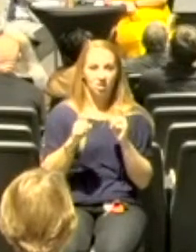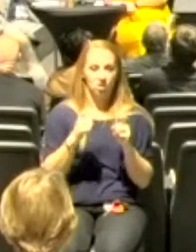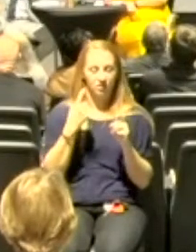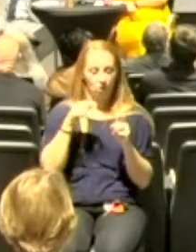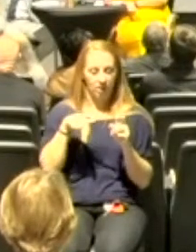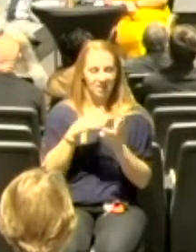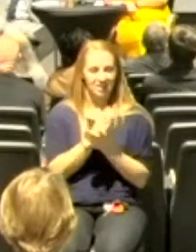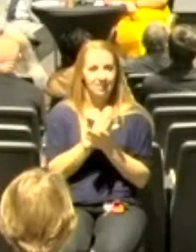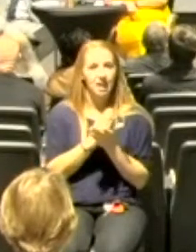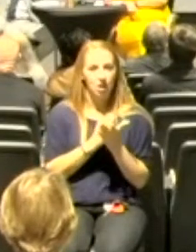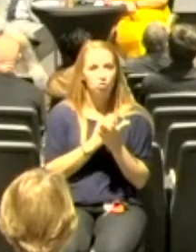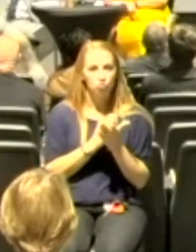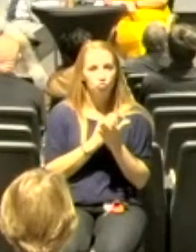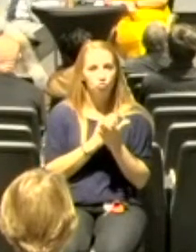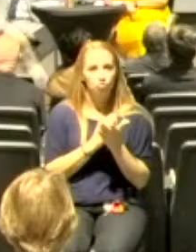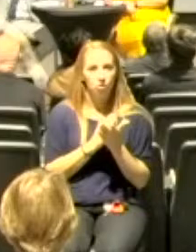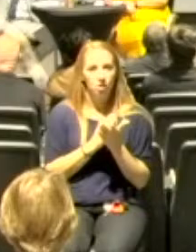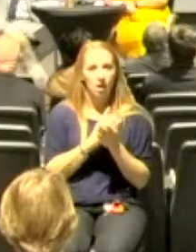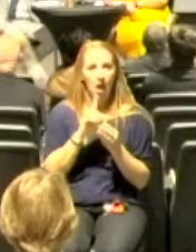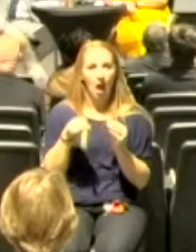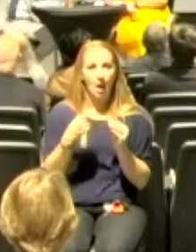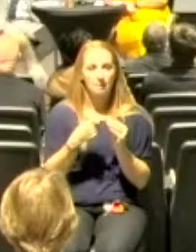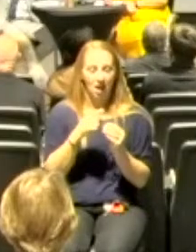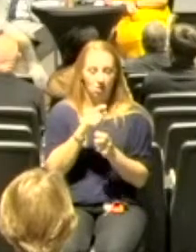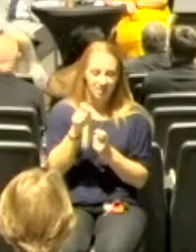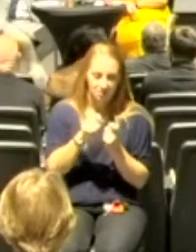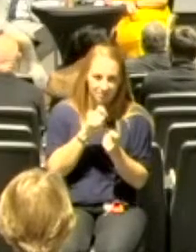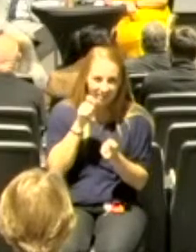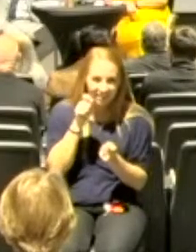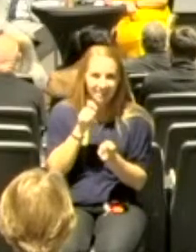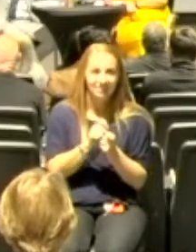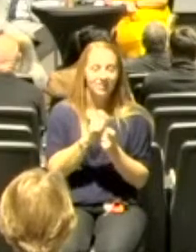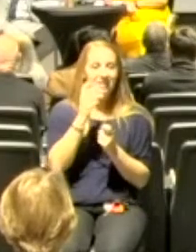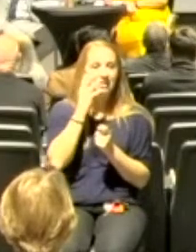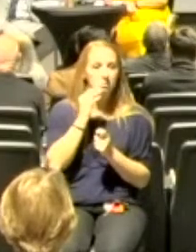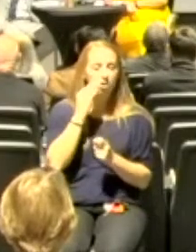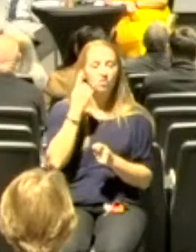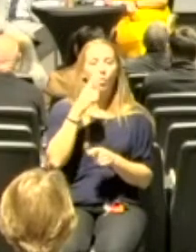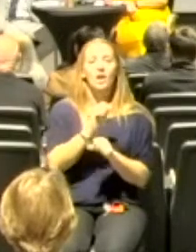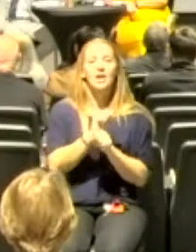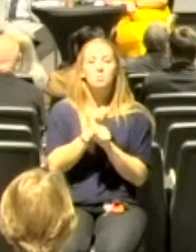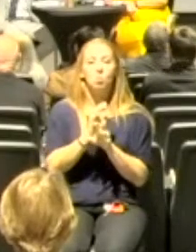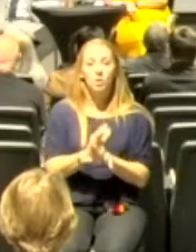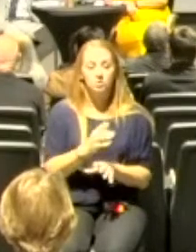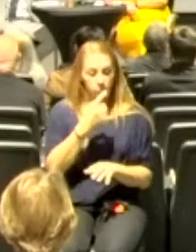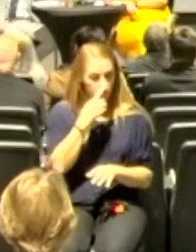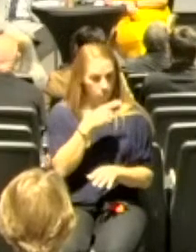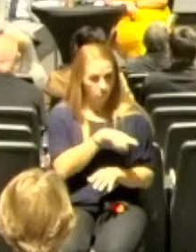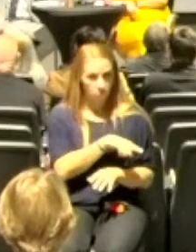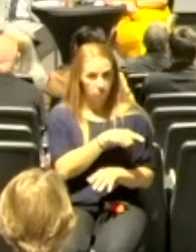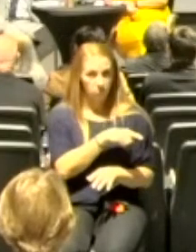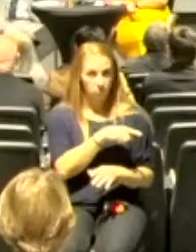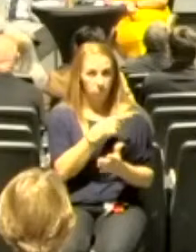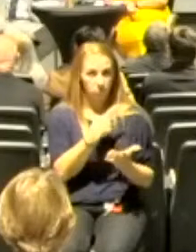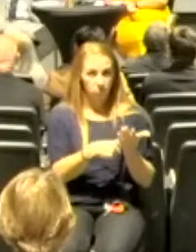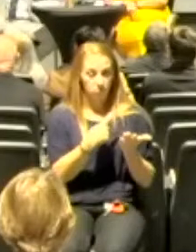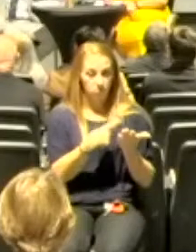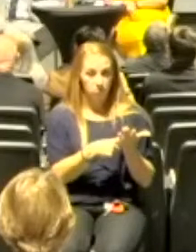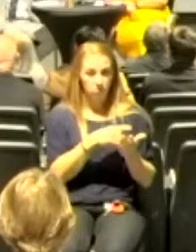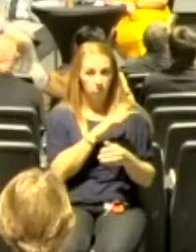that were about specific lived experience of our employees. Can you talk us through